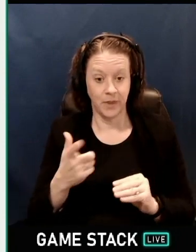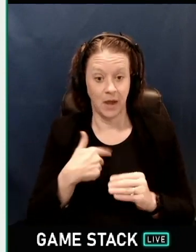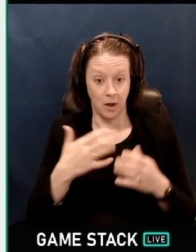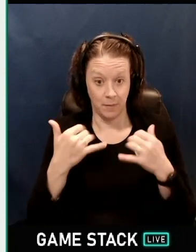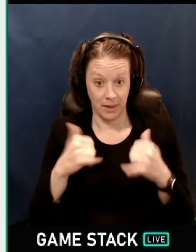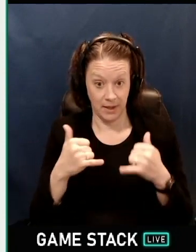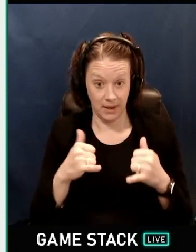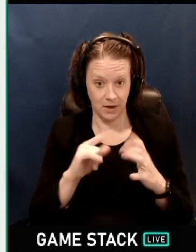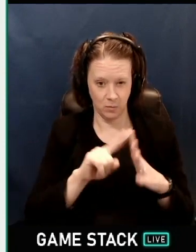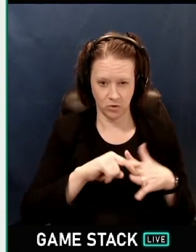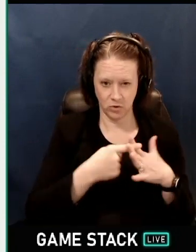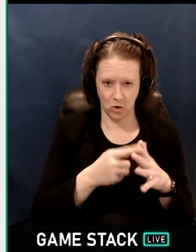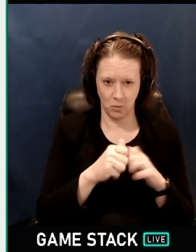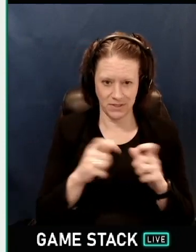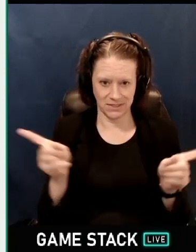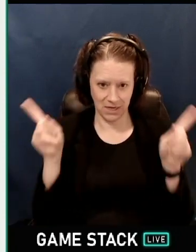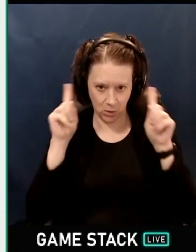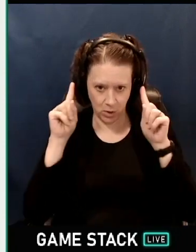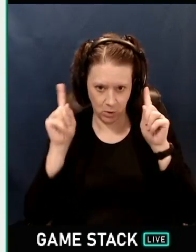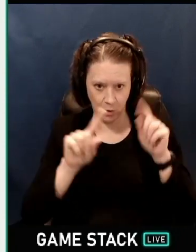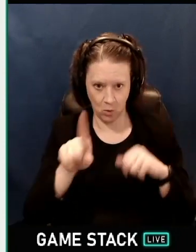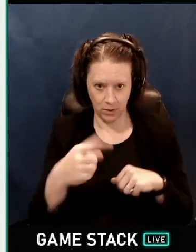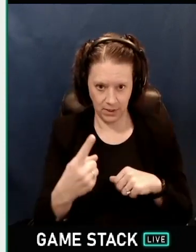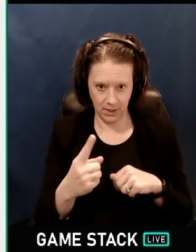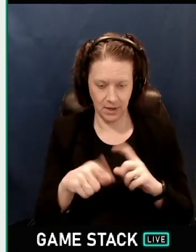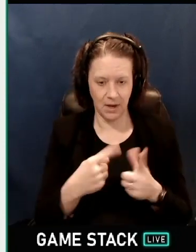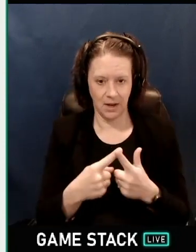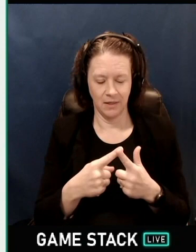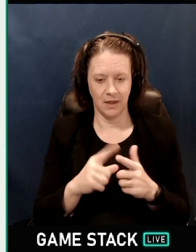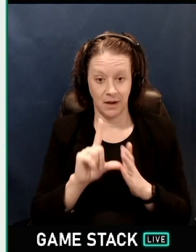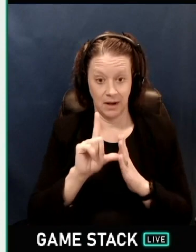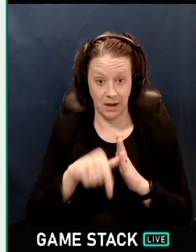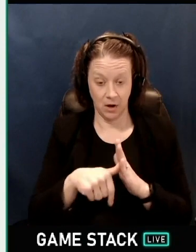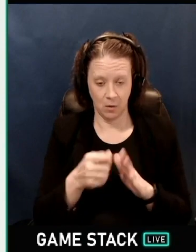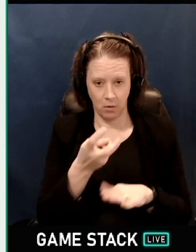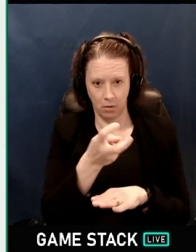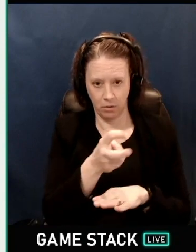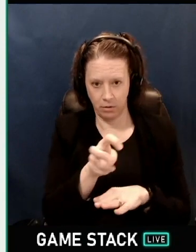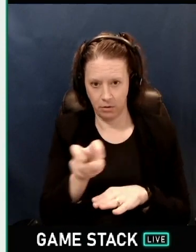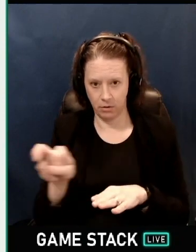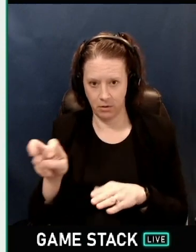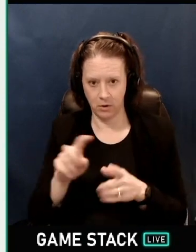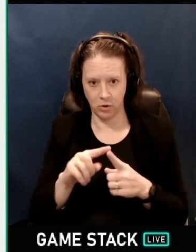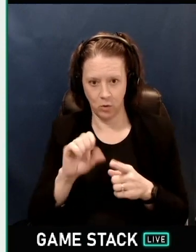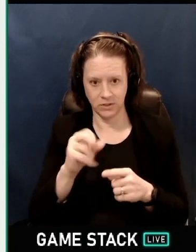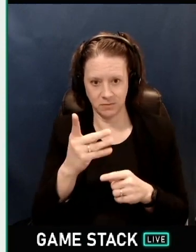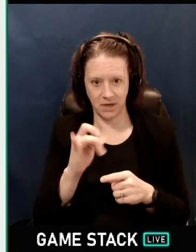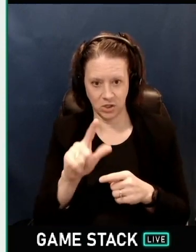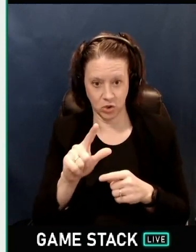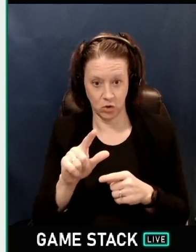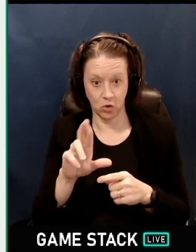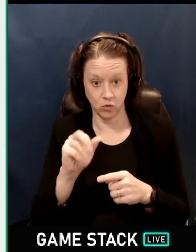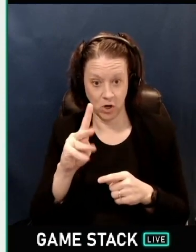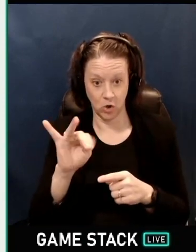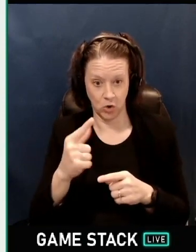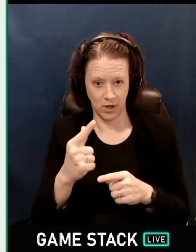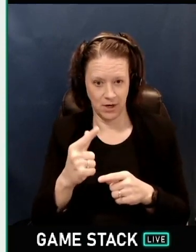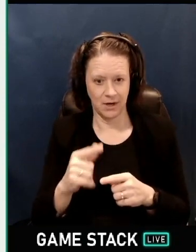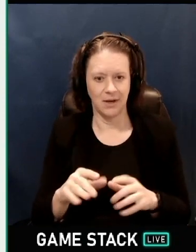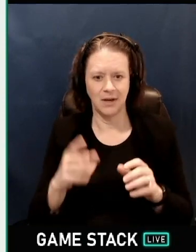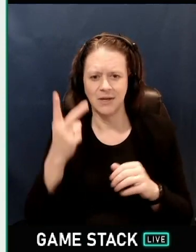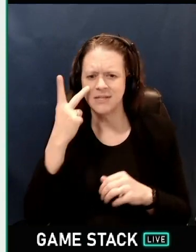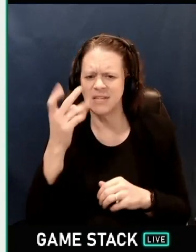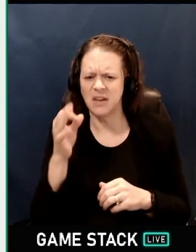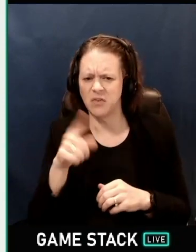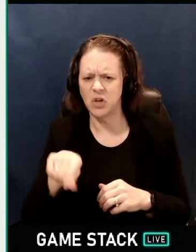off in stereo, and at some point, I will move it to spatial rendering. See if you can tell